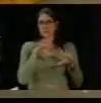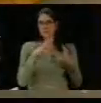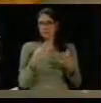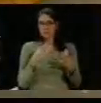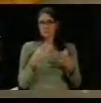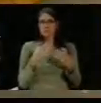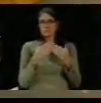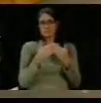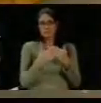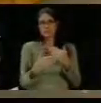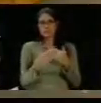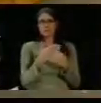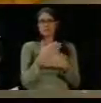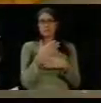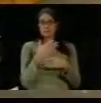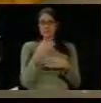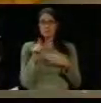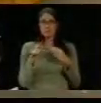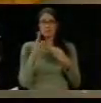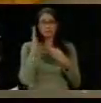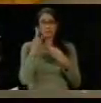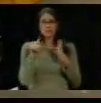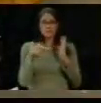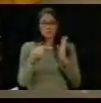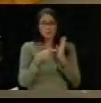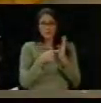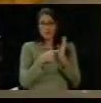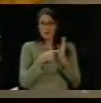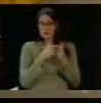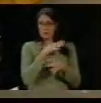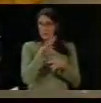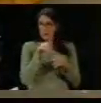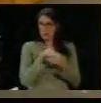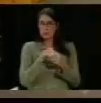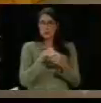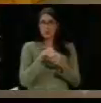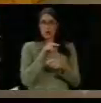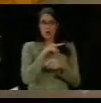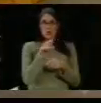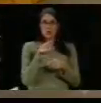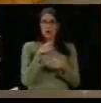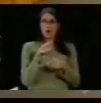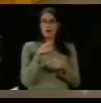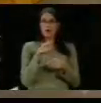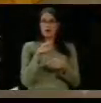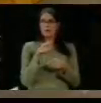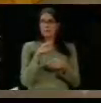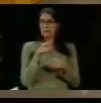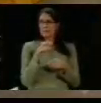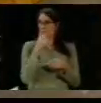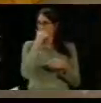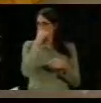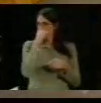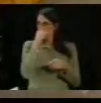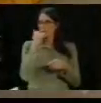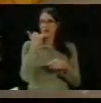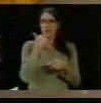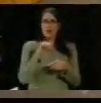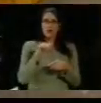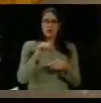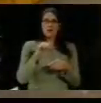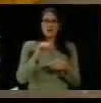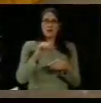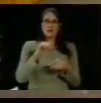going ahead. Is this going to factor in, you all sticking a caterpillar in the ground or a bulldozer and